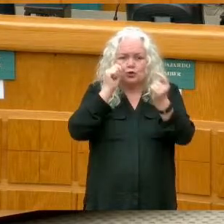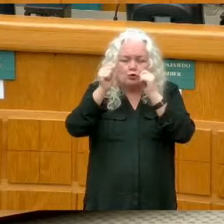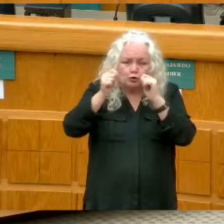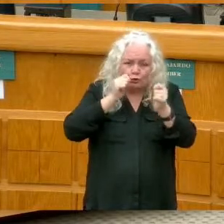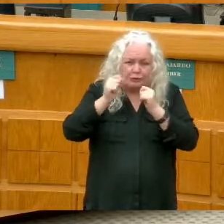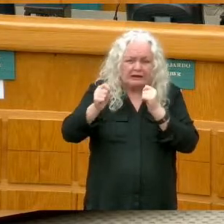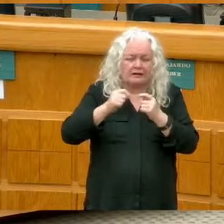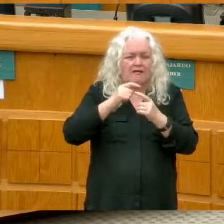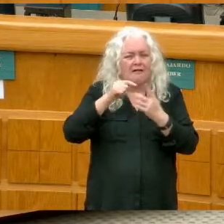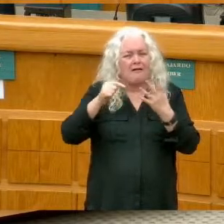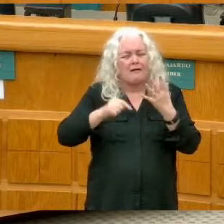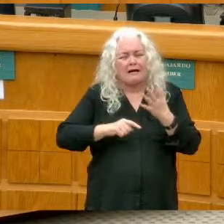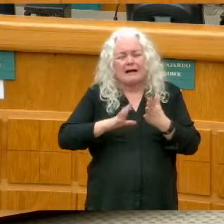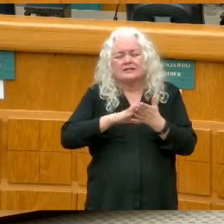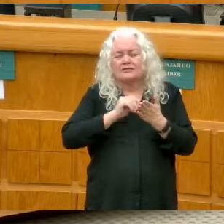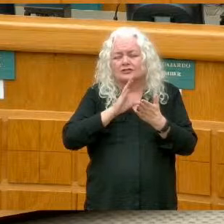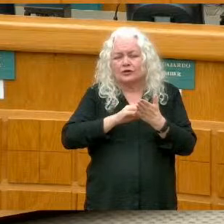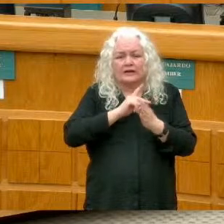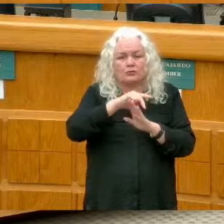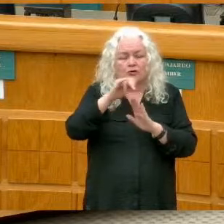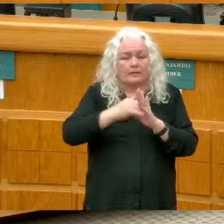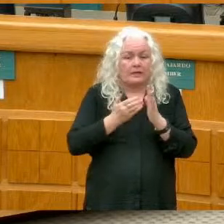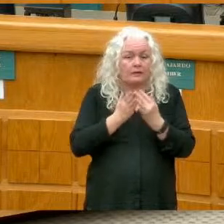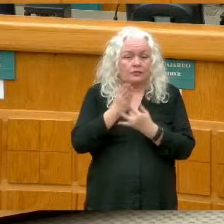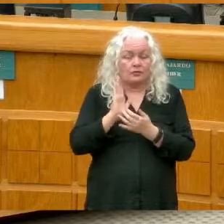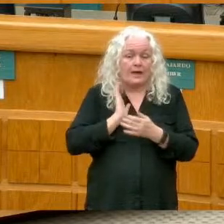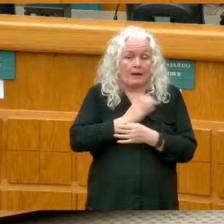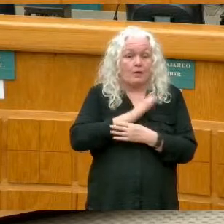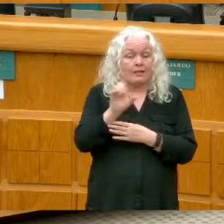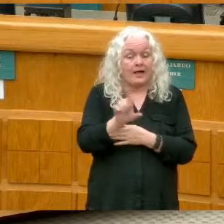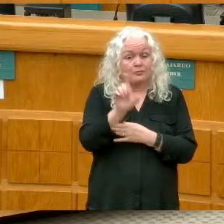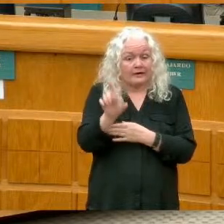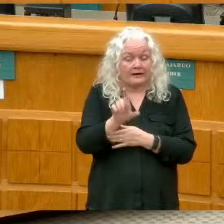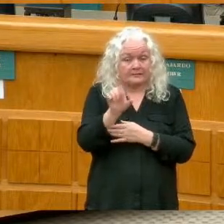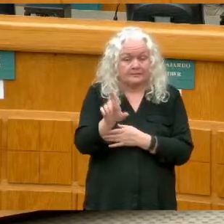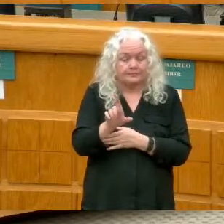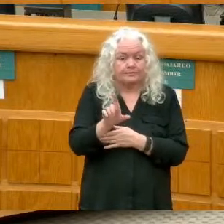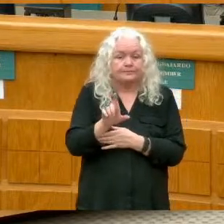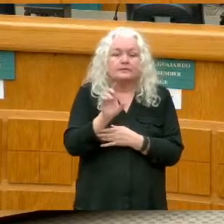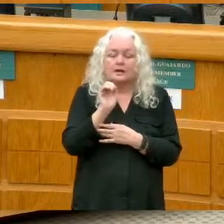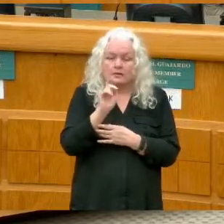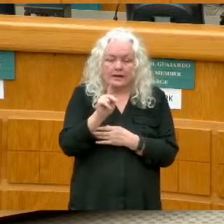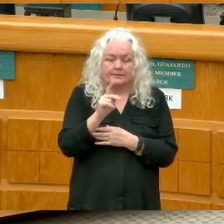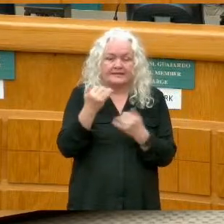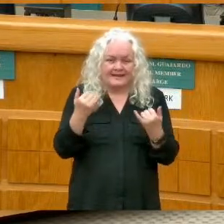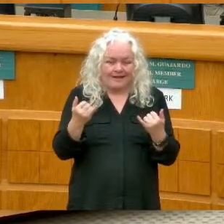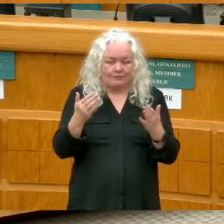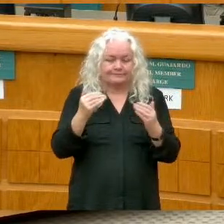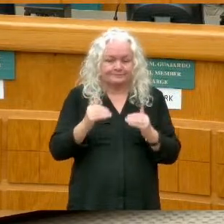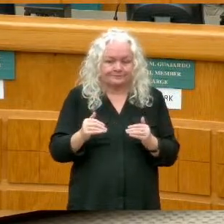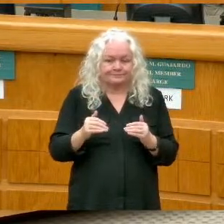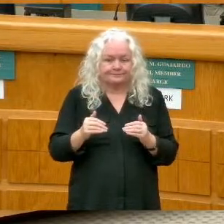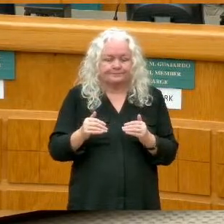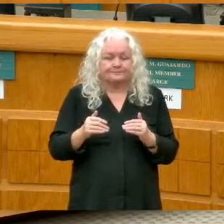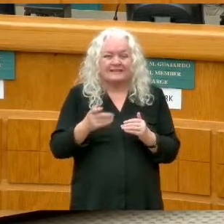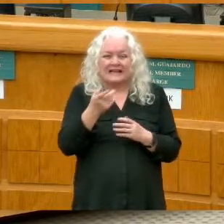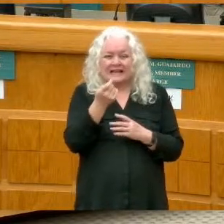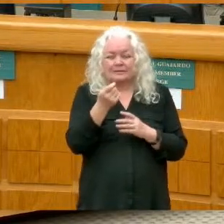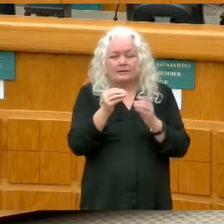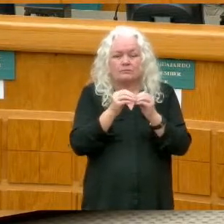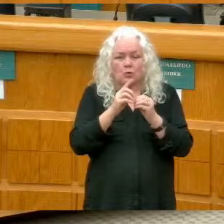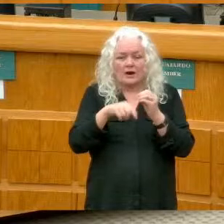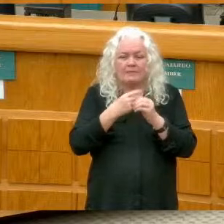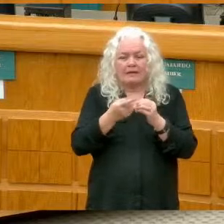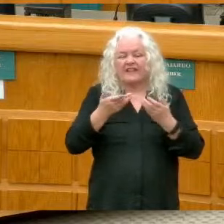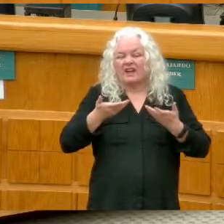and all kinds of learning programs through our library. Okay, now as they say, a little bit more about